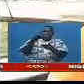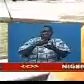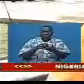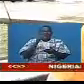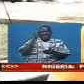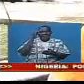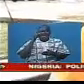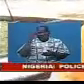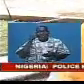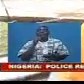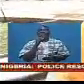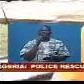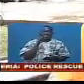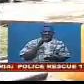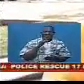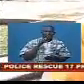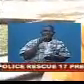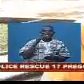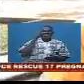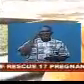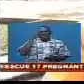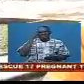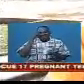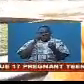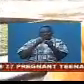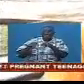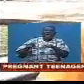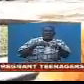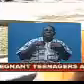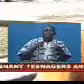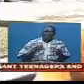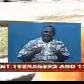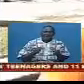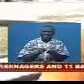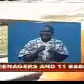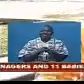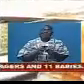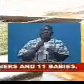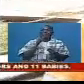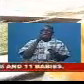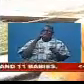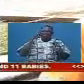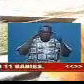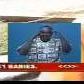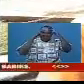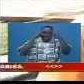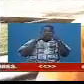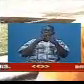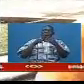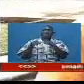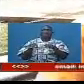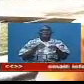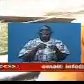given to women, they think far and act and reason far ahead